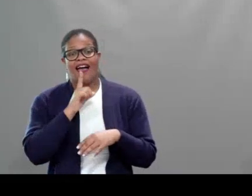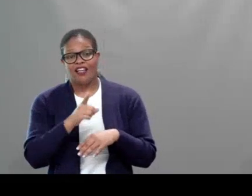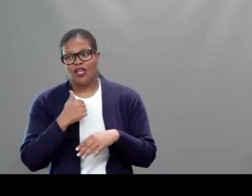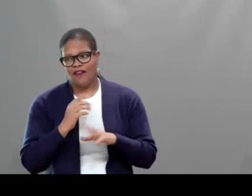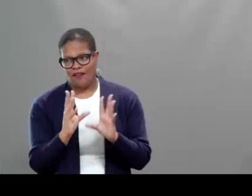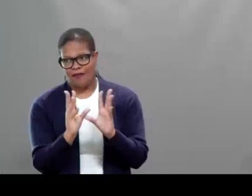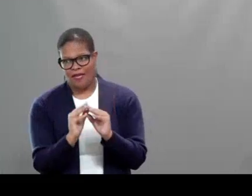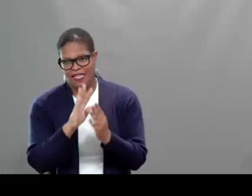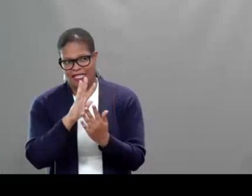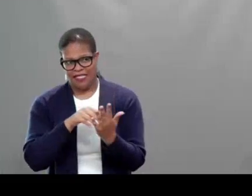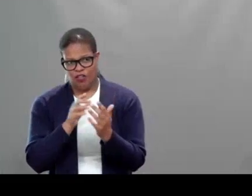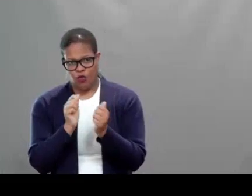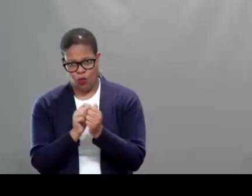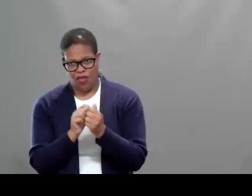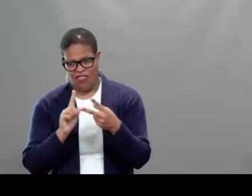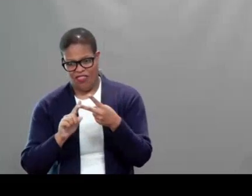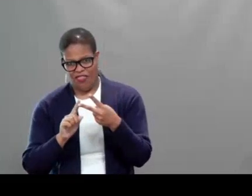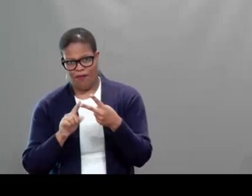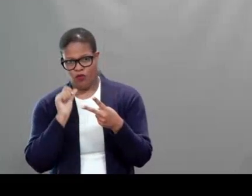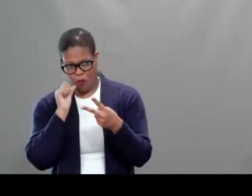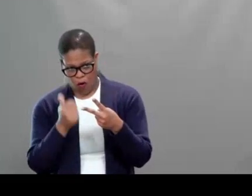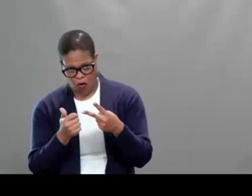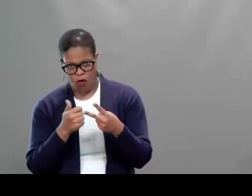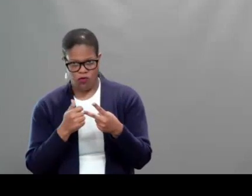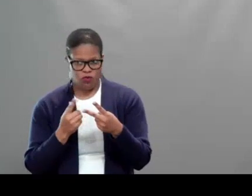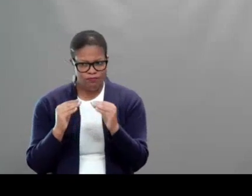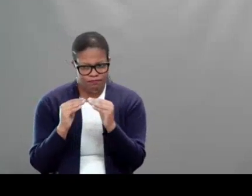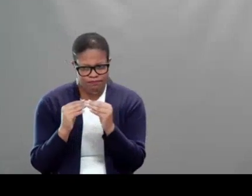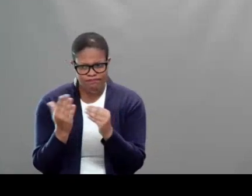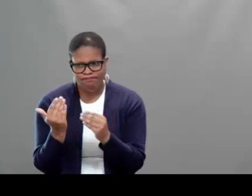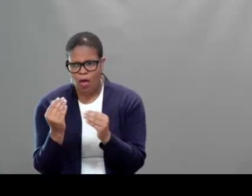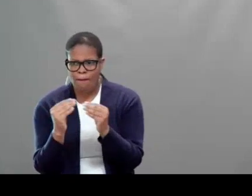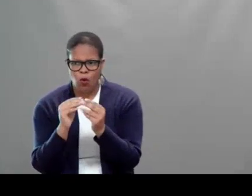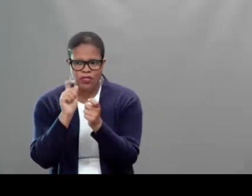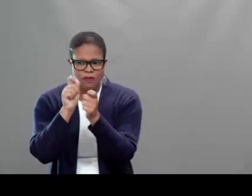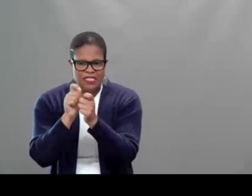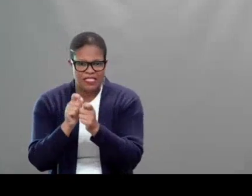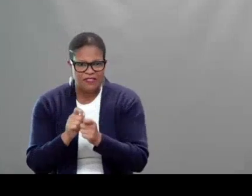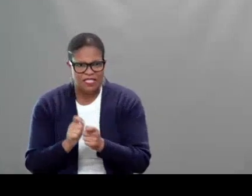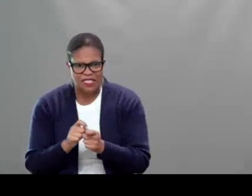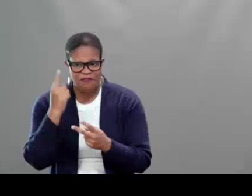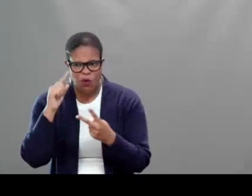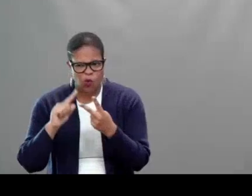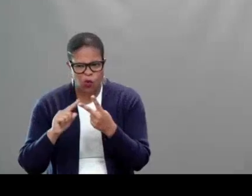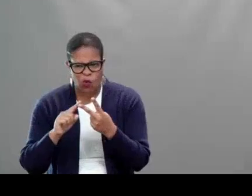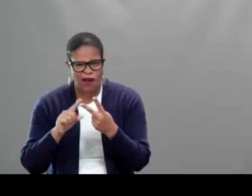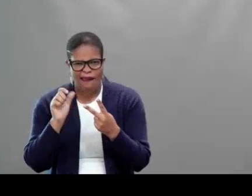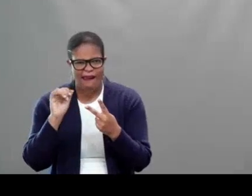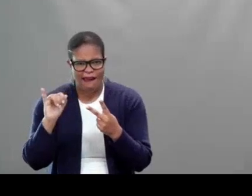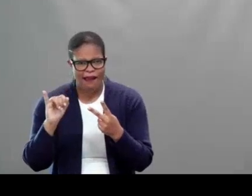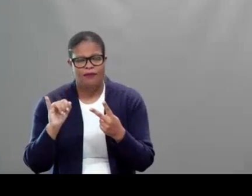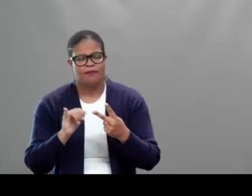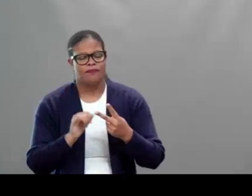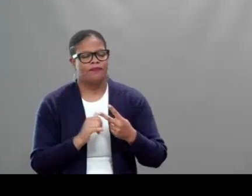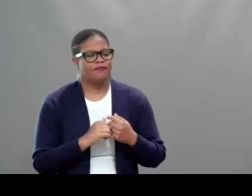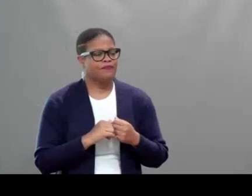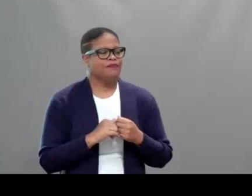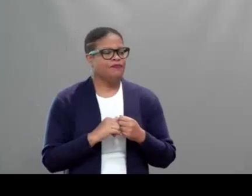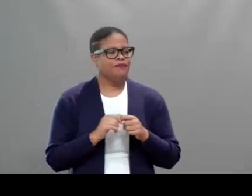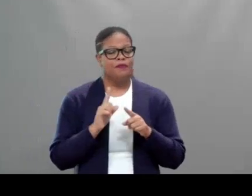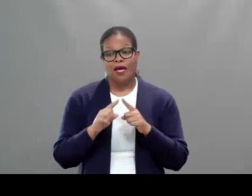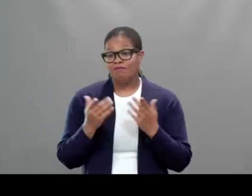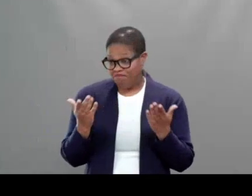have a meeting scheduled with them tomorrow to get more details and information about that project.